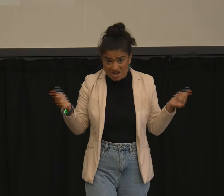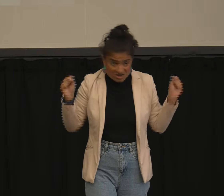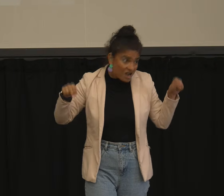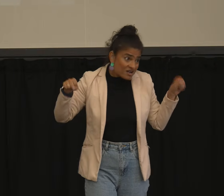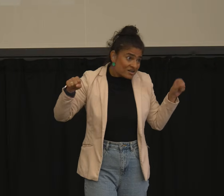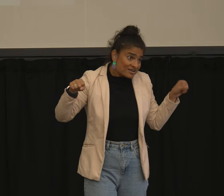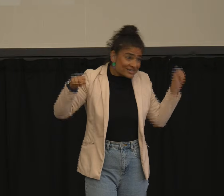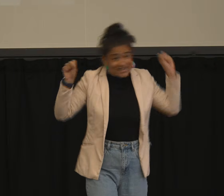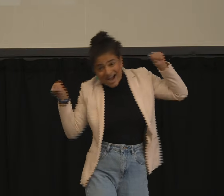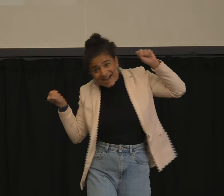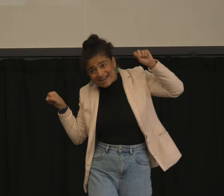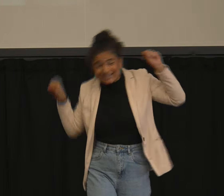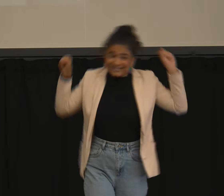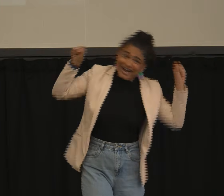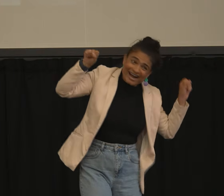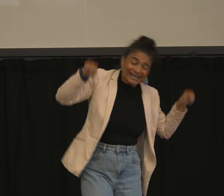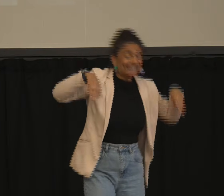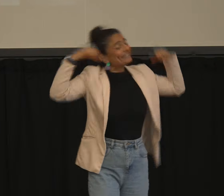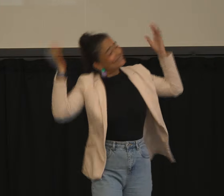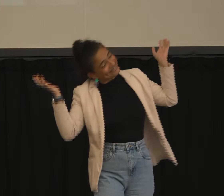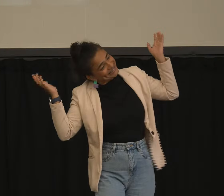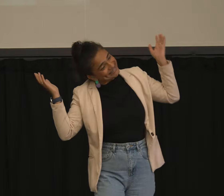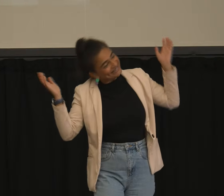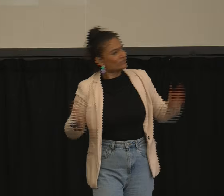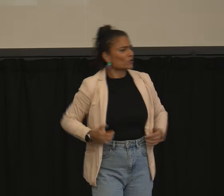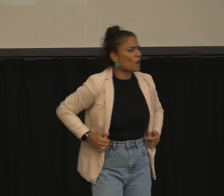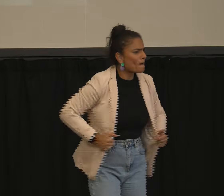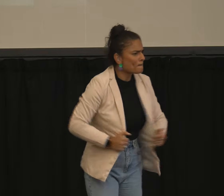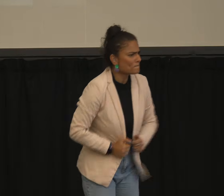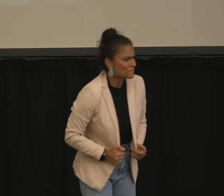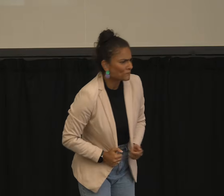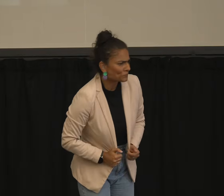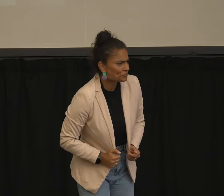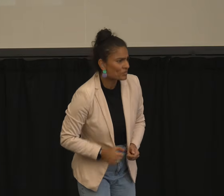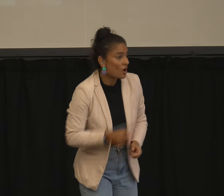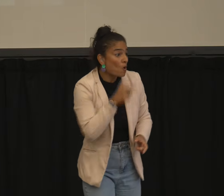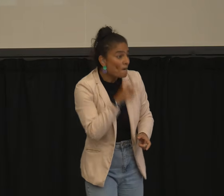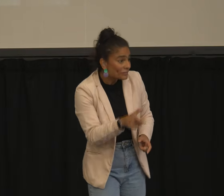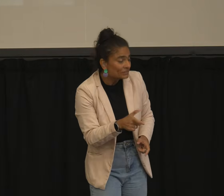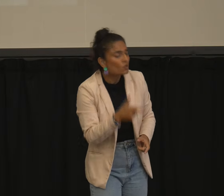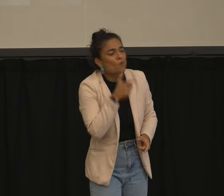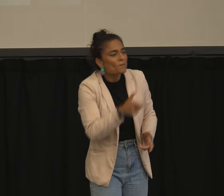advancing SASL. Yes, we can do it. Yes.